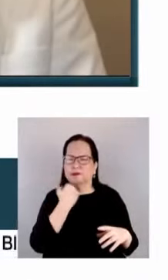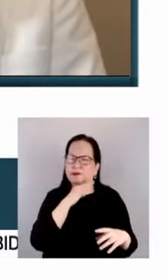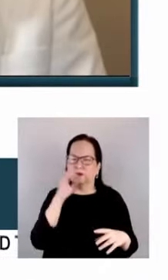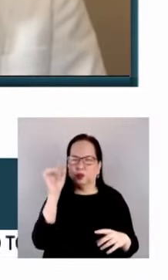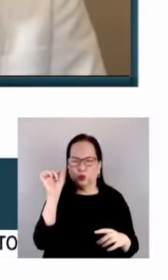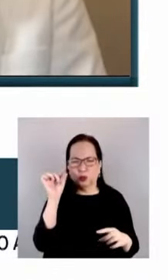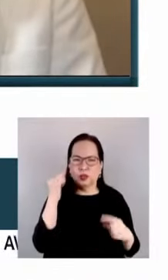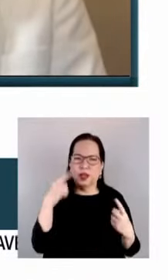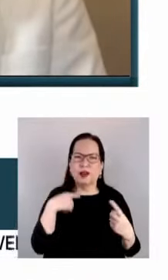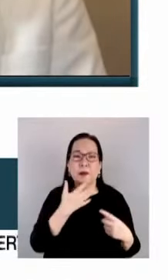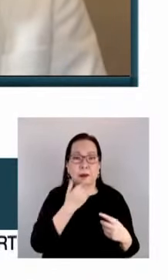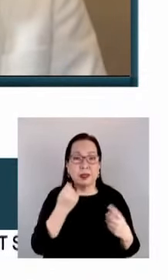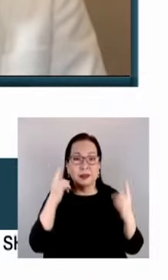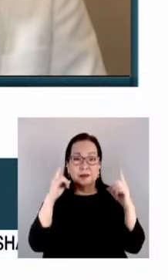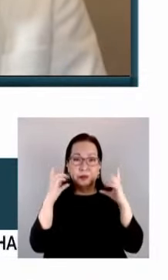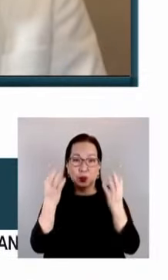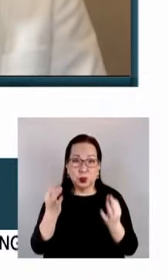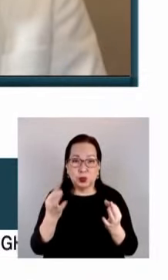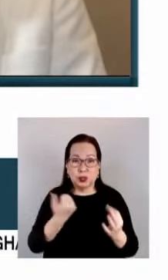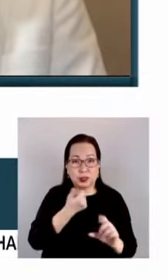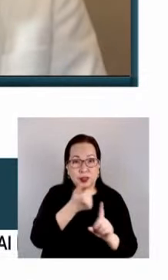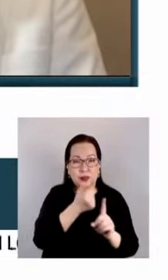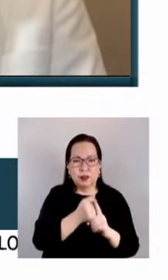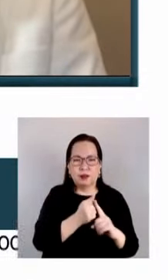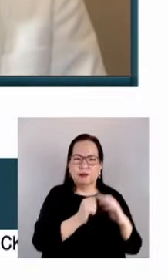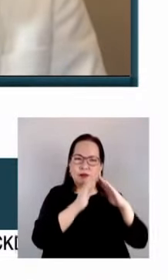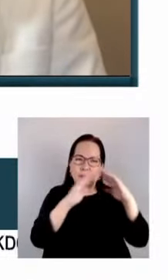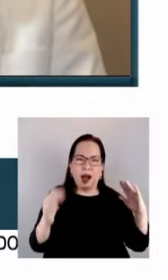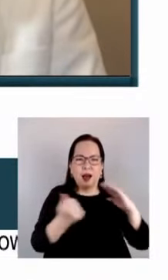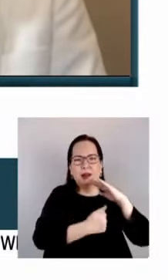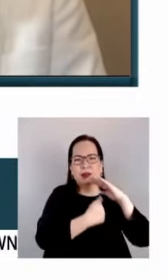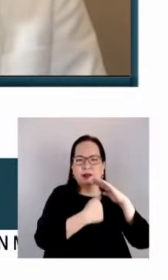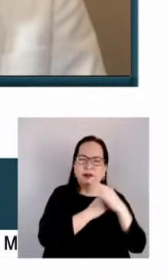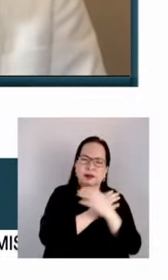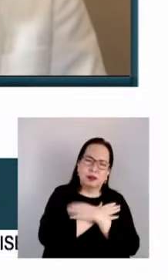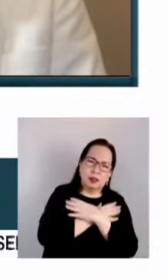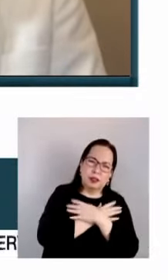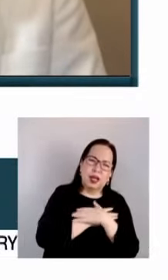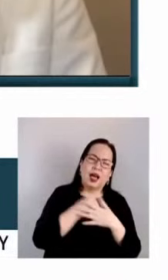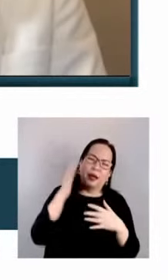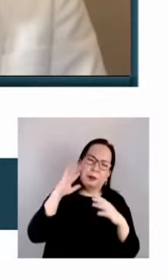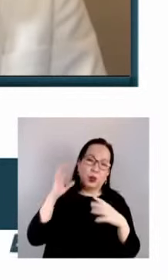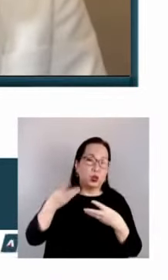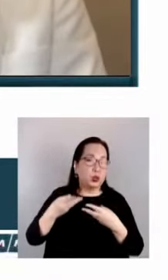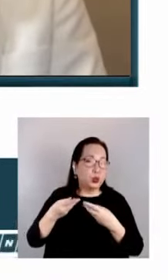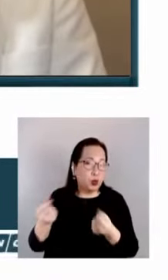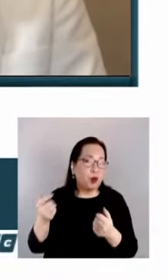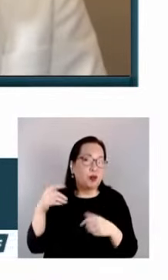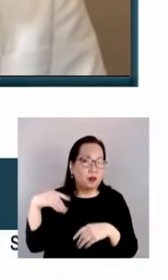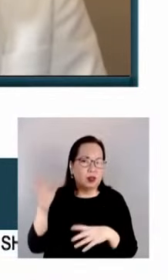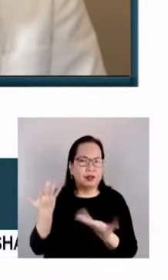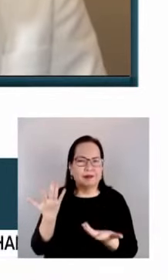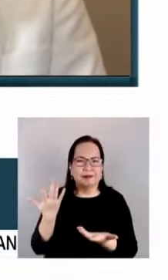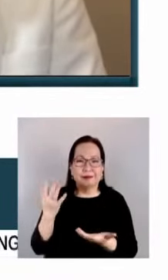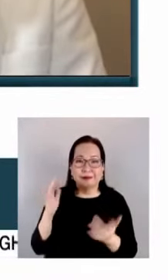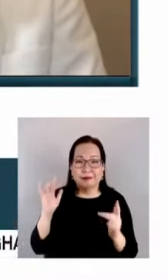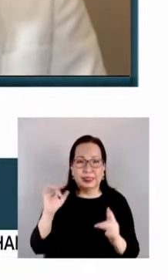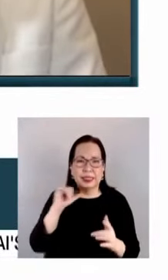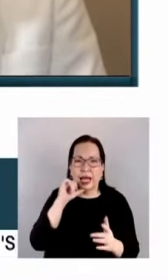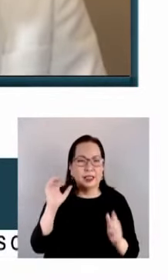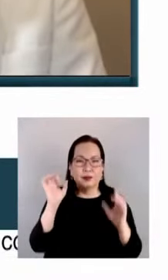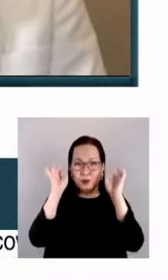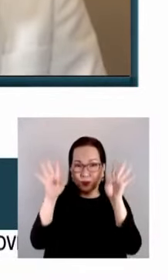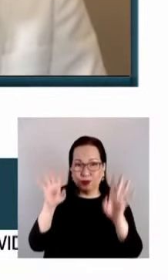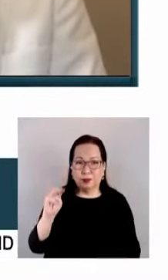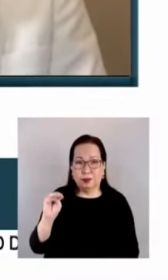and the belief that it will just go away and it's because it's mild, there's no motivation for them to